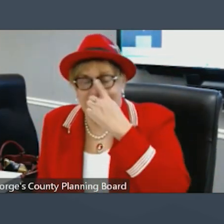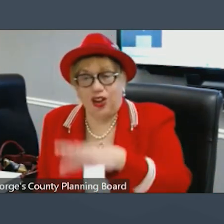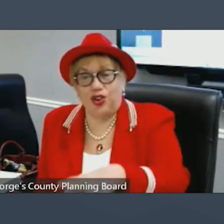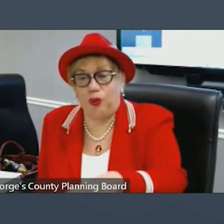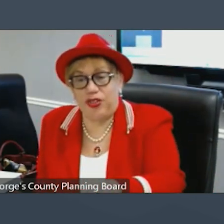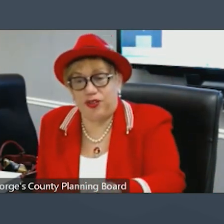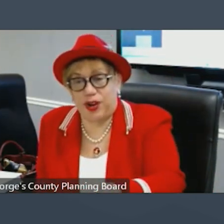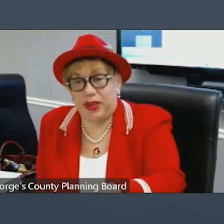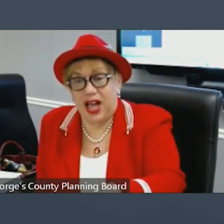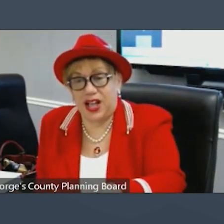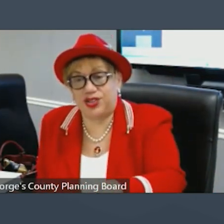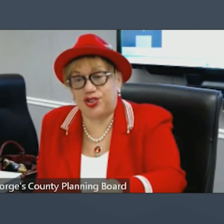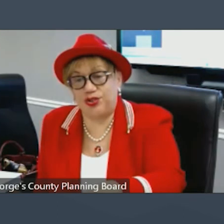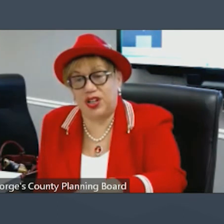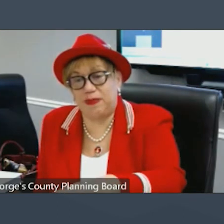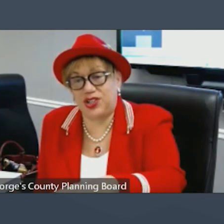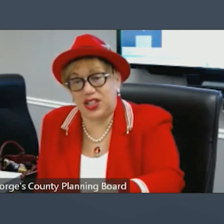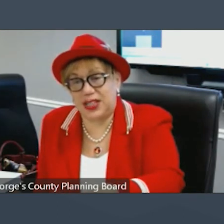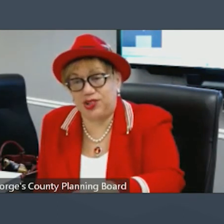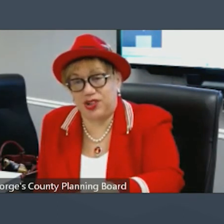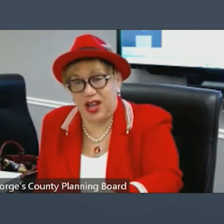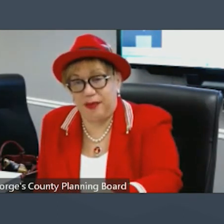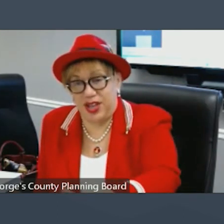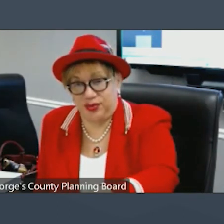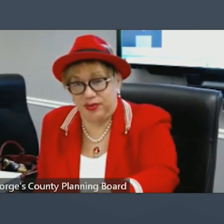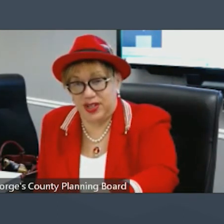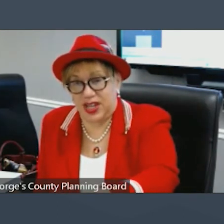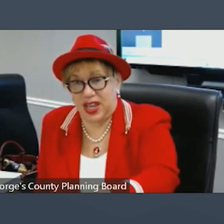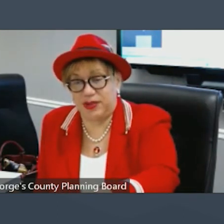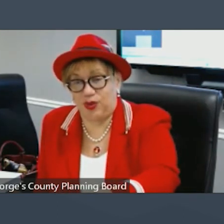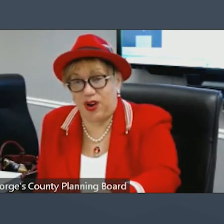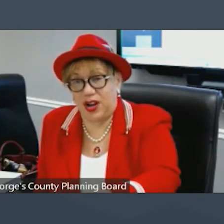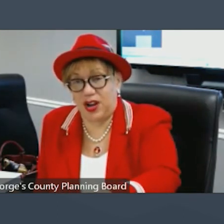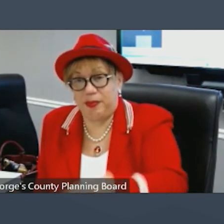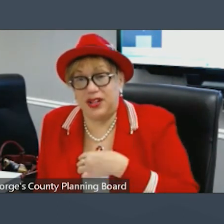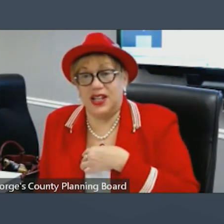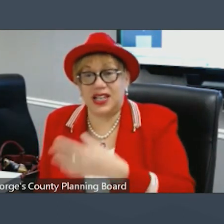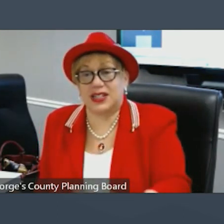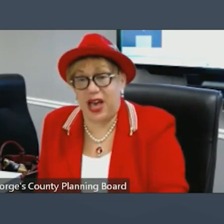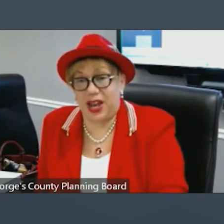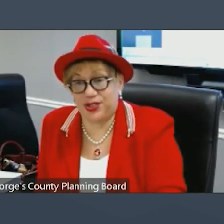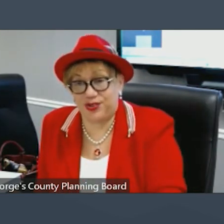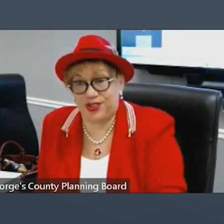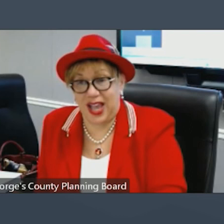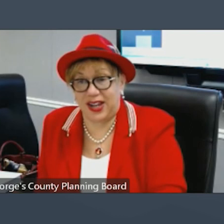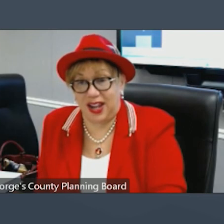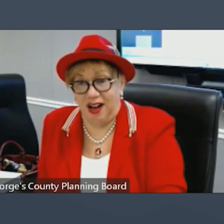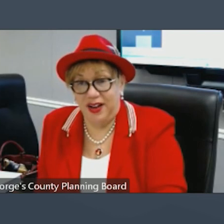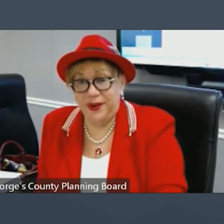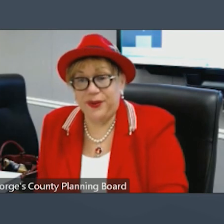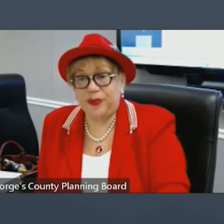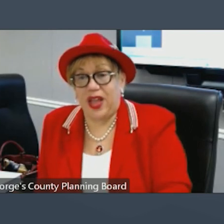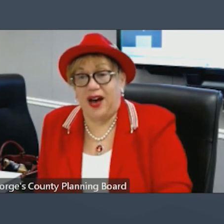and I don't know whether it applies to a special exception or not, as you indicated, Mr. Horn, but it doesn't apply to Prince George's County at